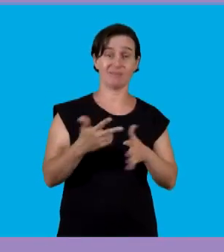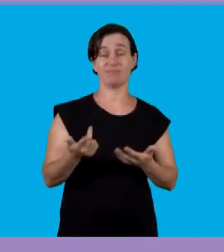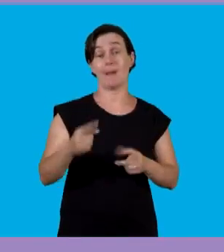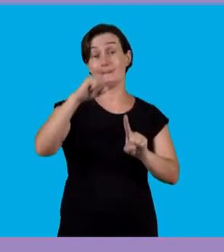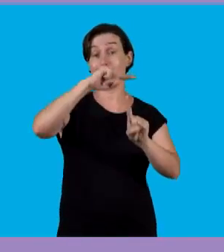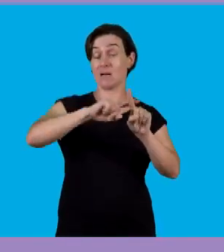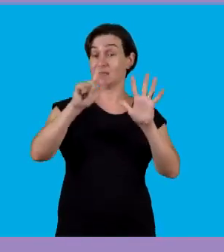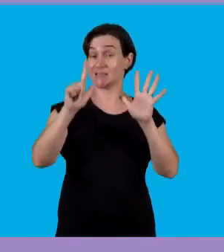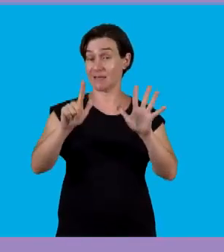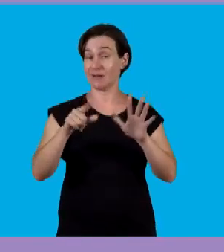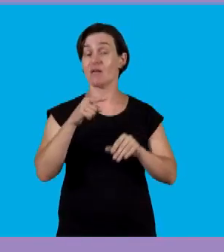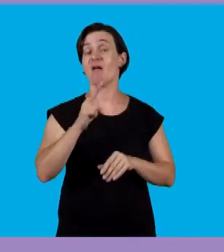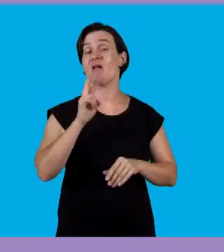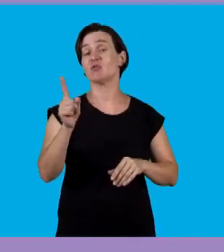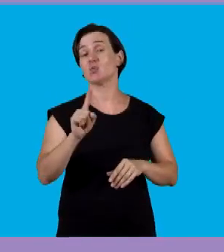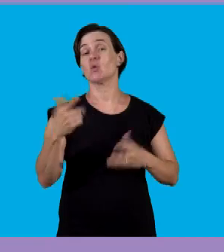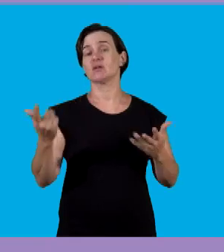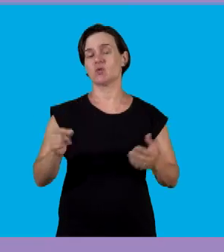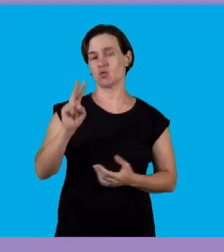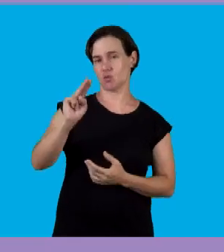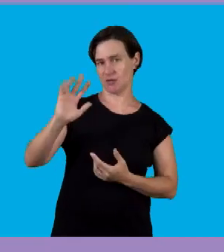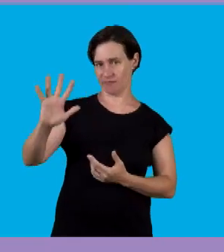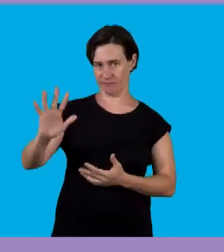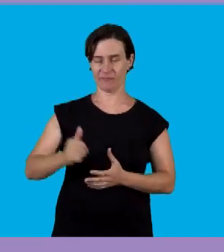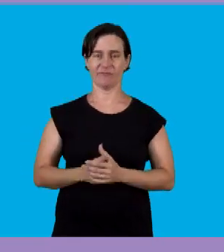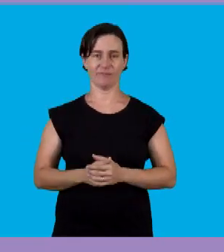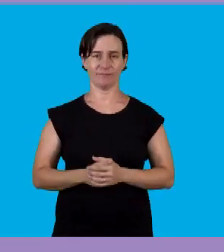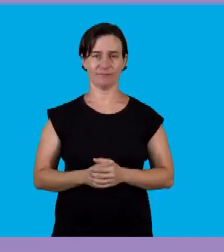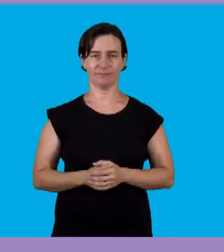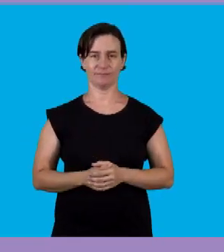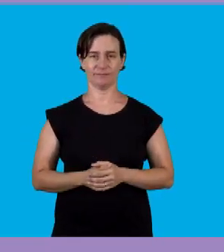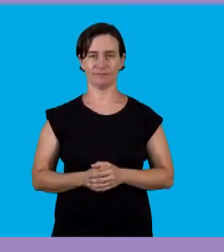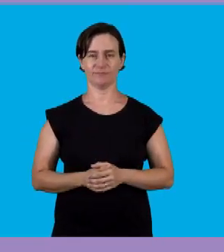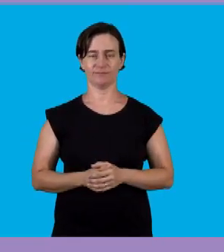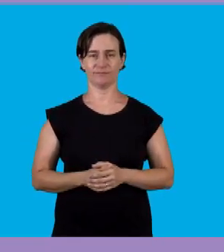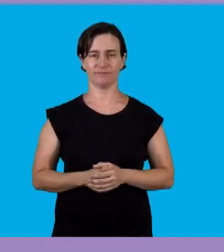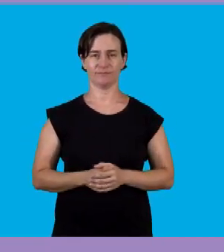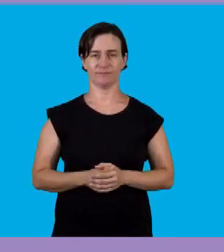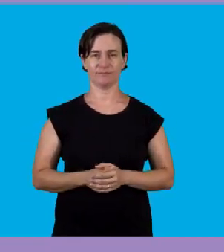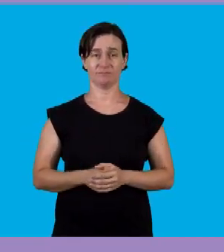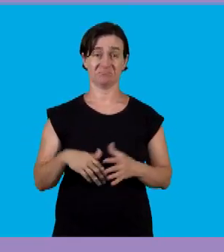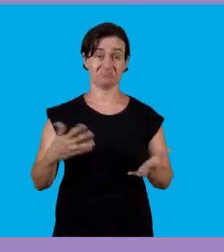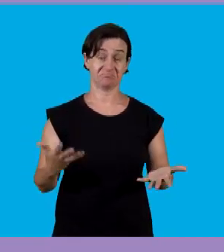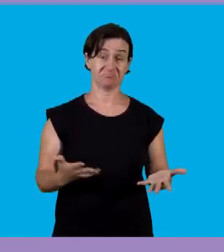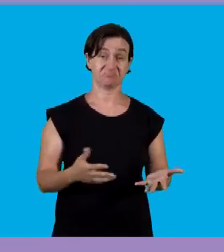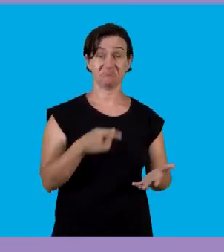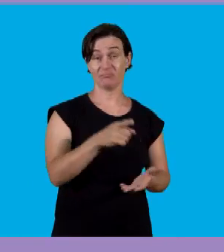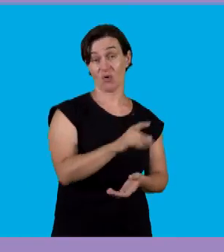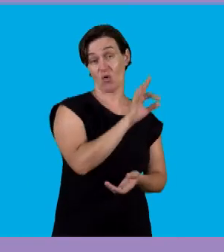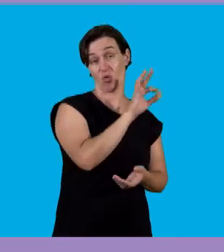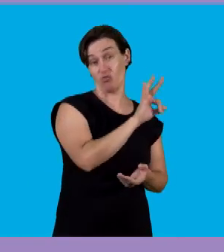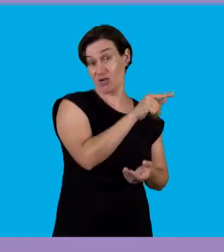18, and when we add that 7, that is going to give us a 25. What about when